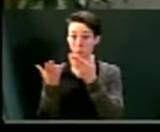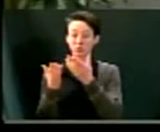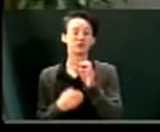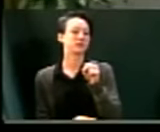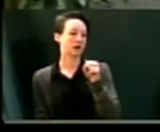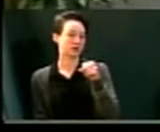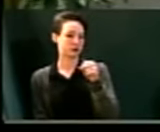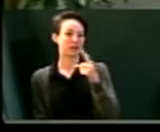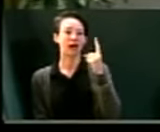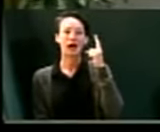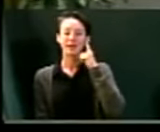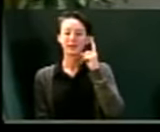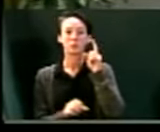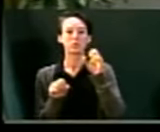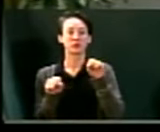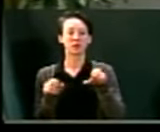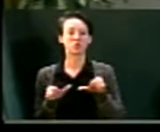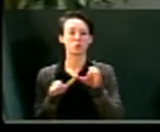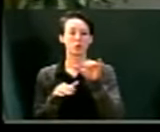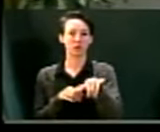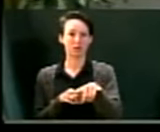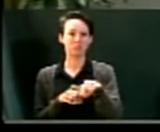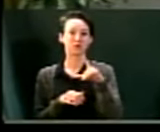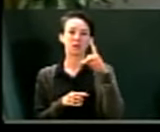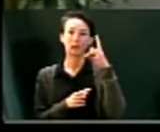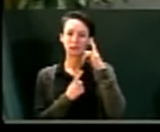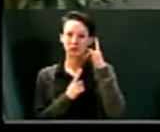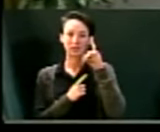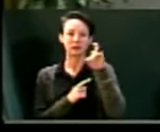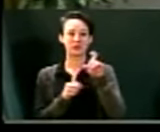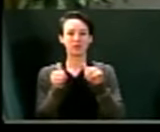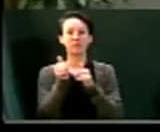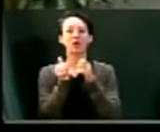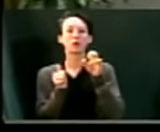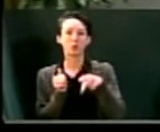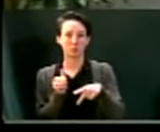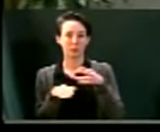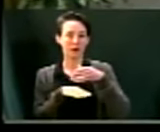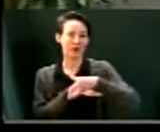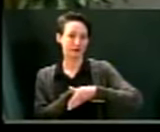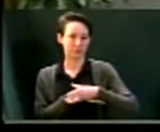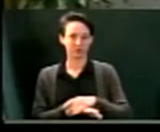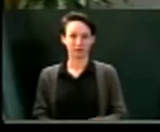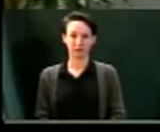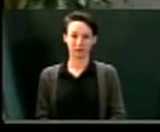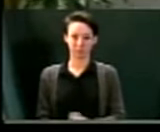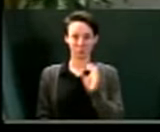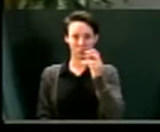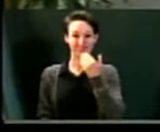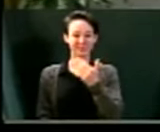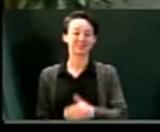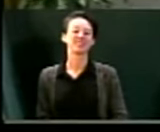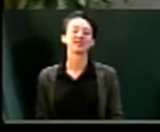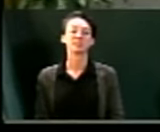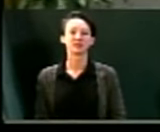we can do that, but I think we still need some follow to discuss what the follow-up will be after that. Okay, all right, thanks.